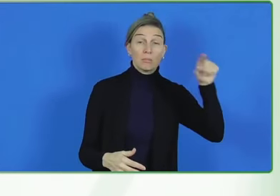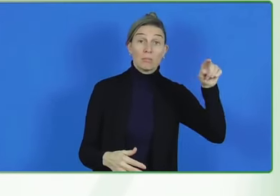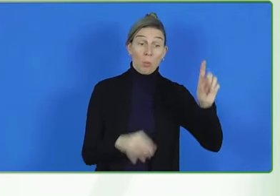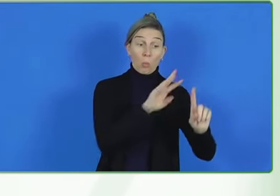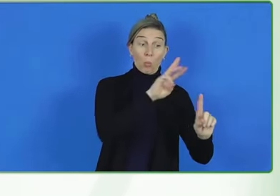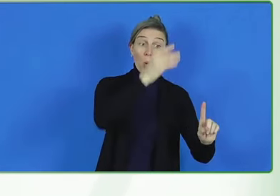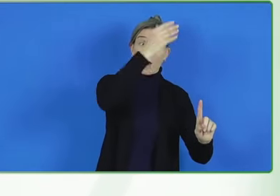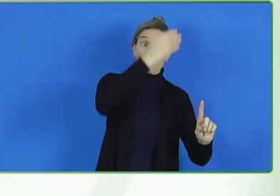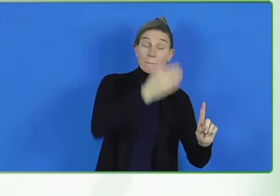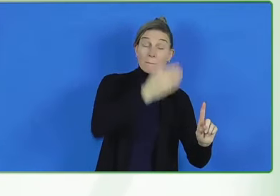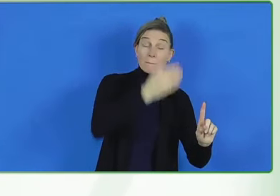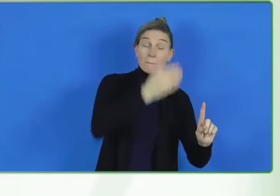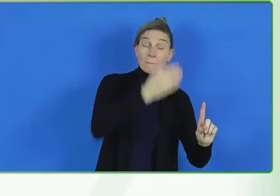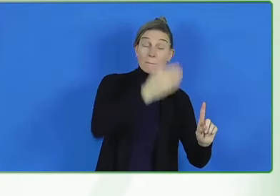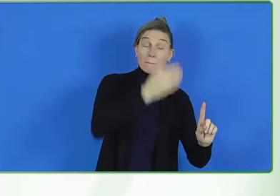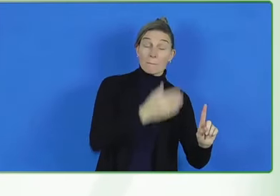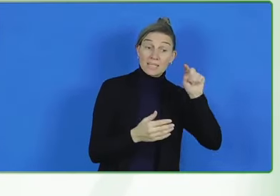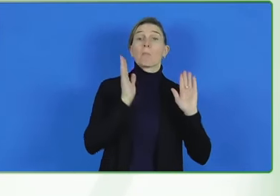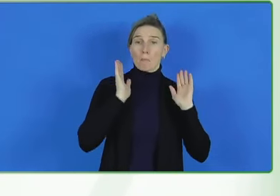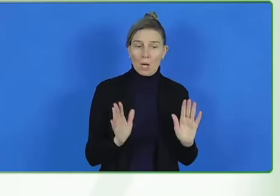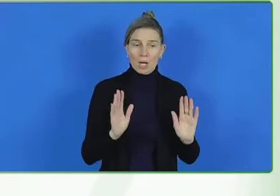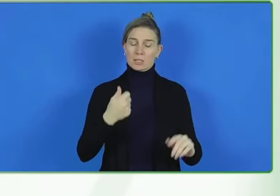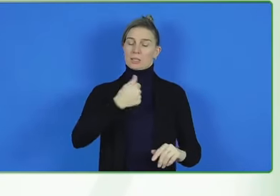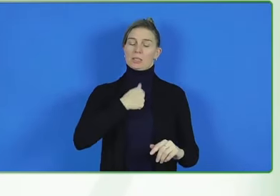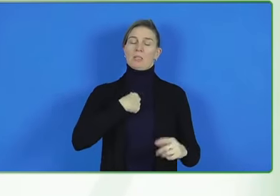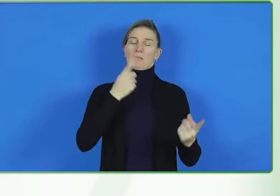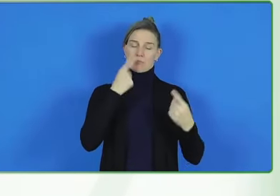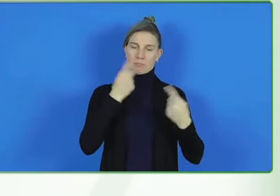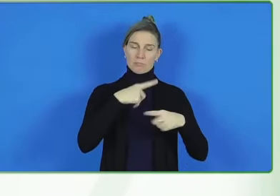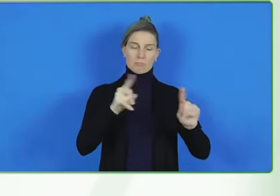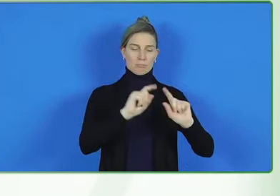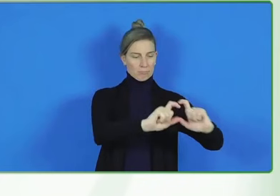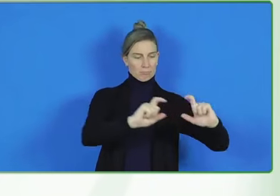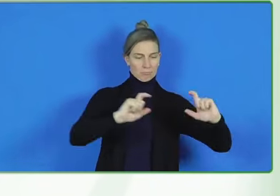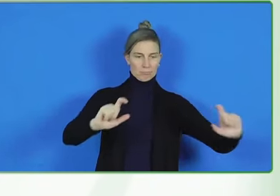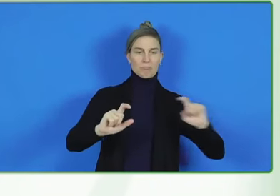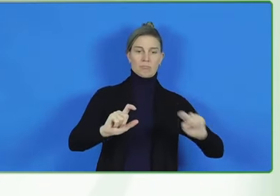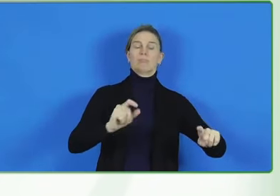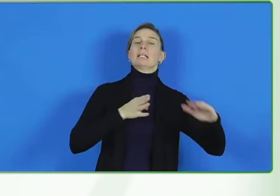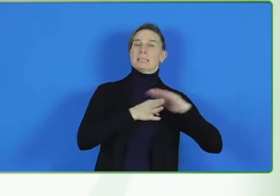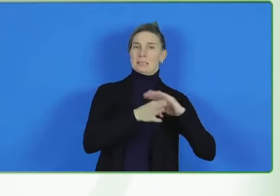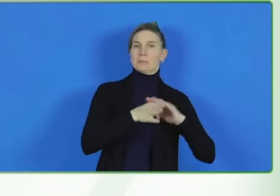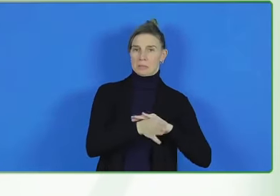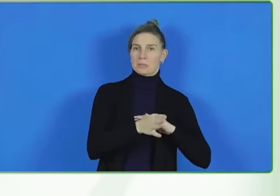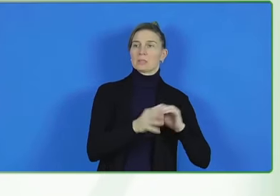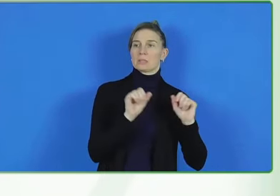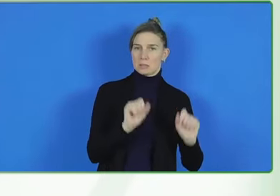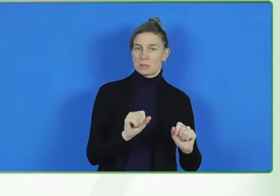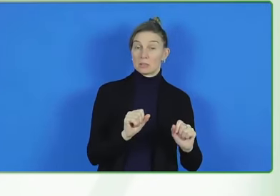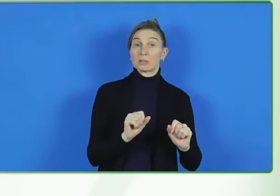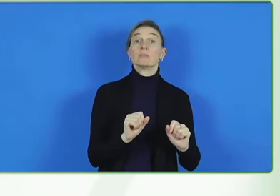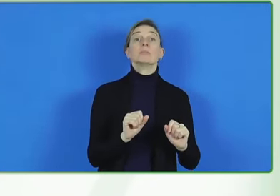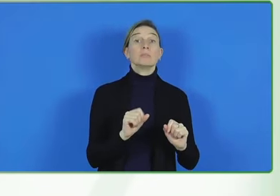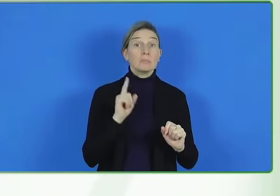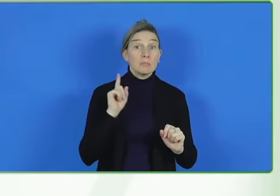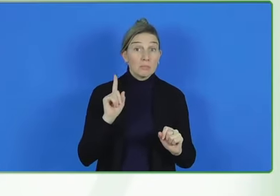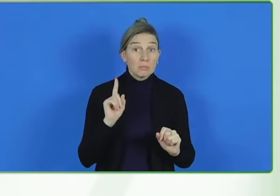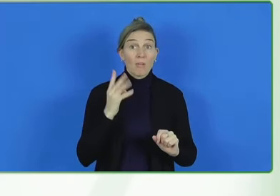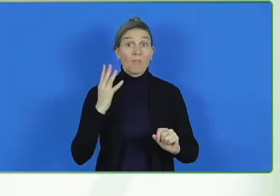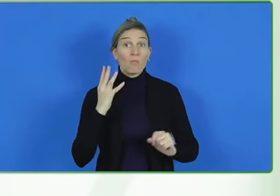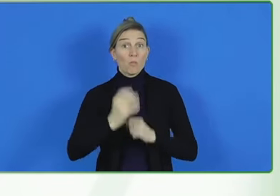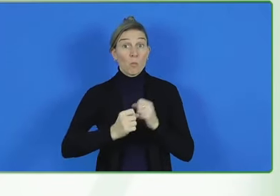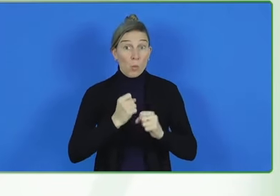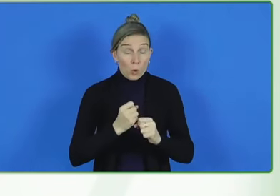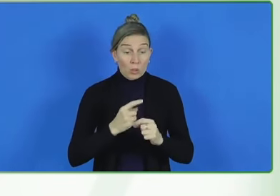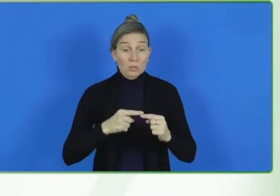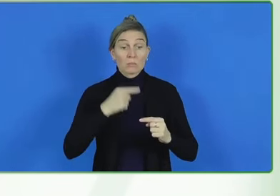a self-declaration on accessibility, and every 4 years it's served and the